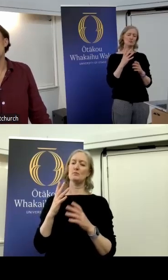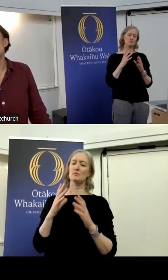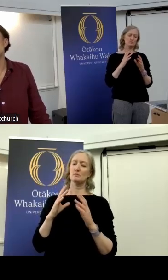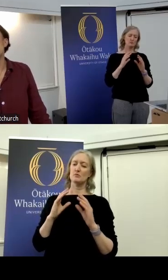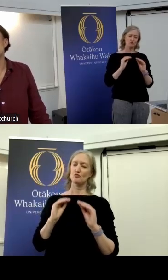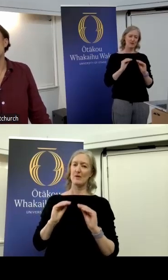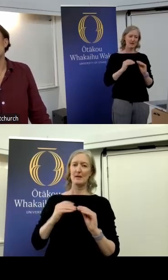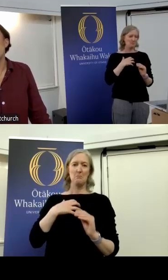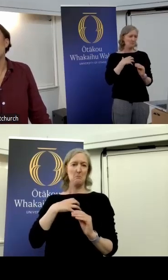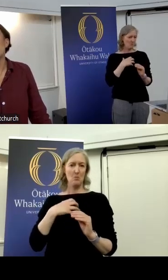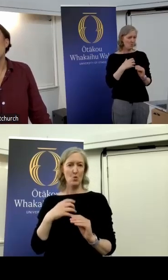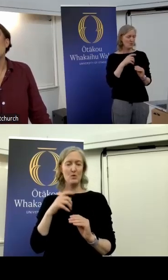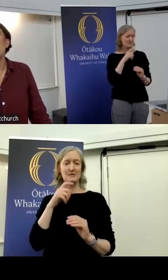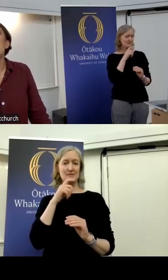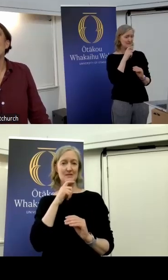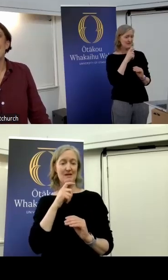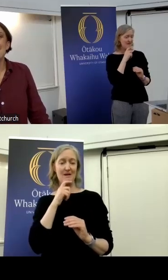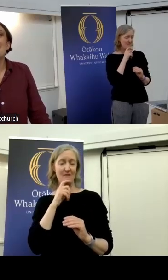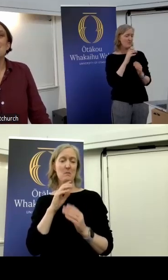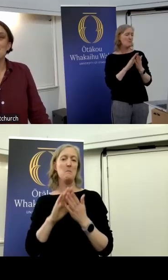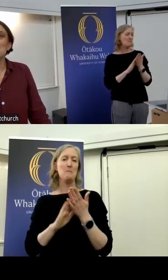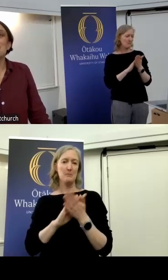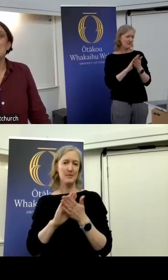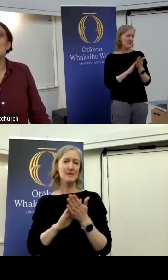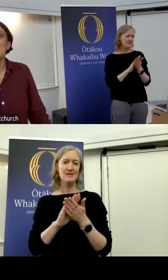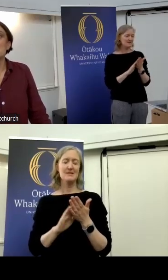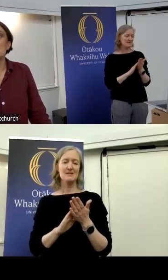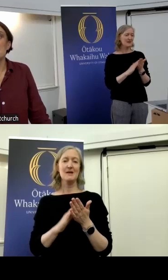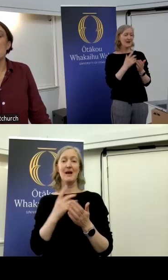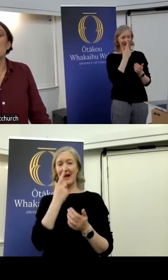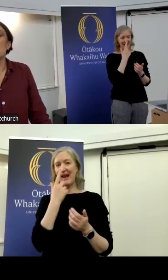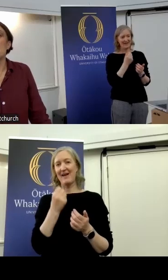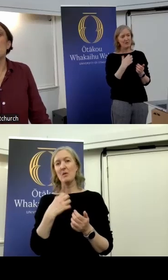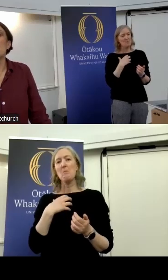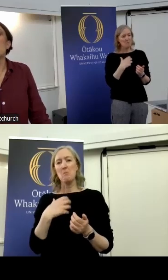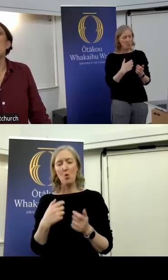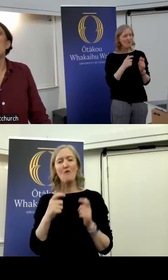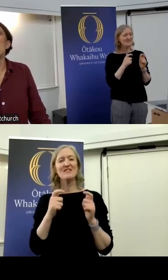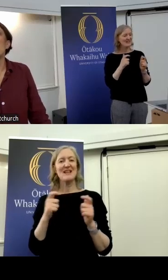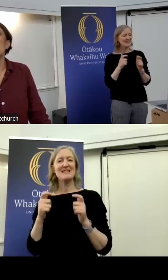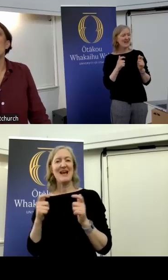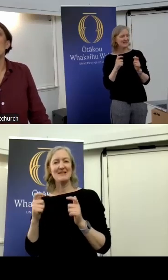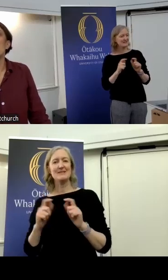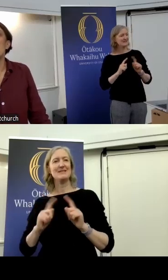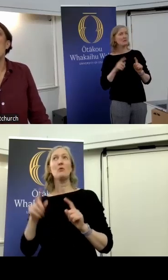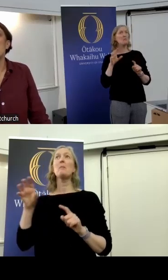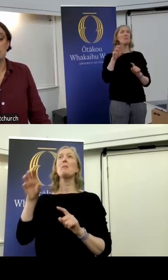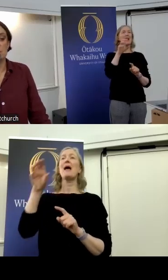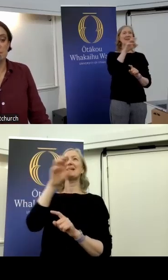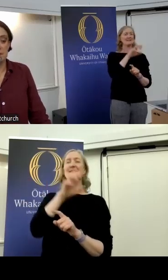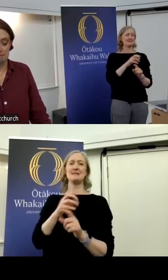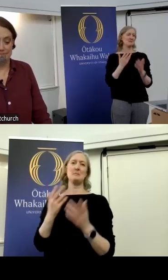that there's capacity to do the facilitation wherever people are wanting to use